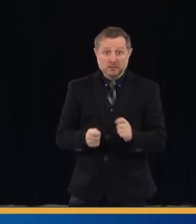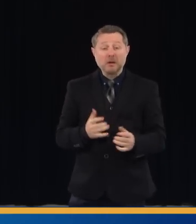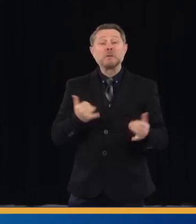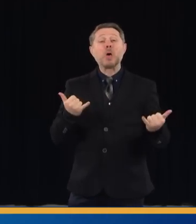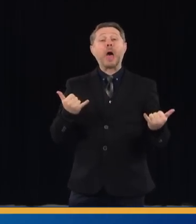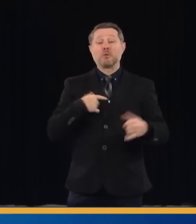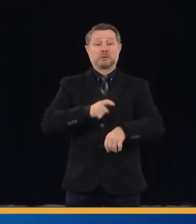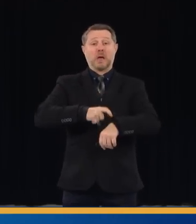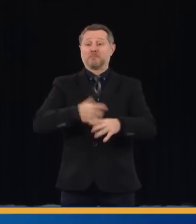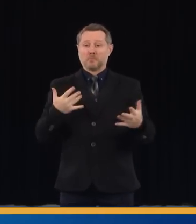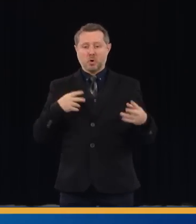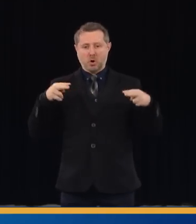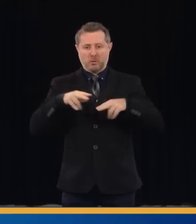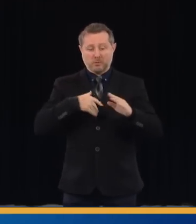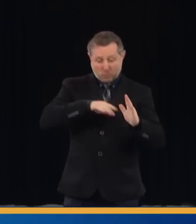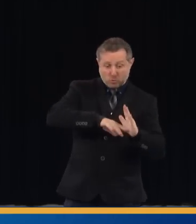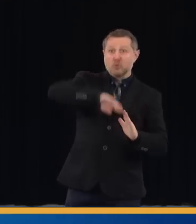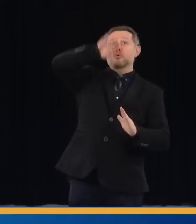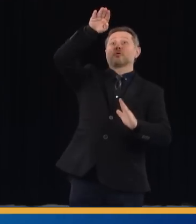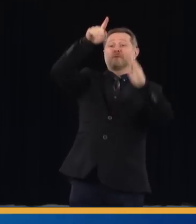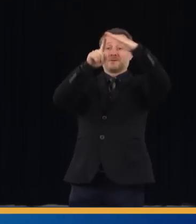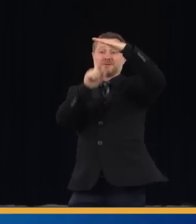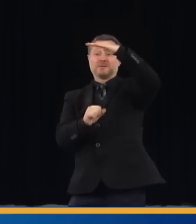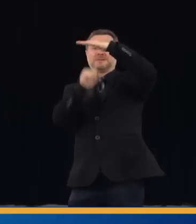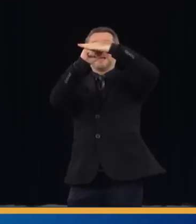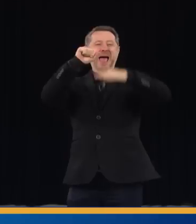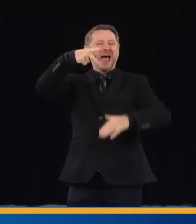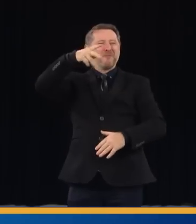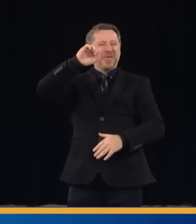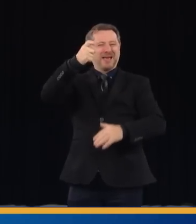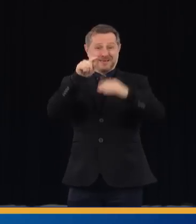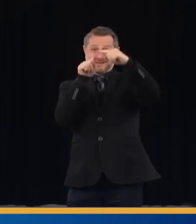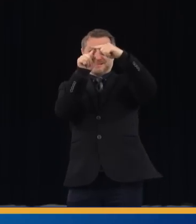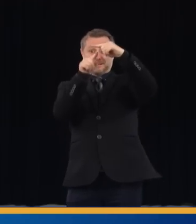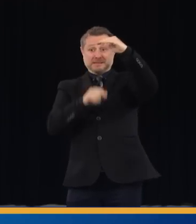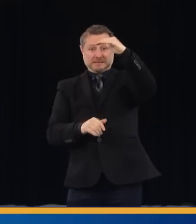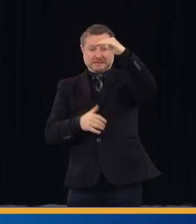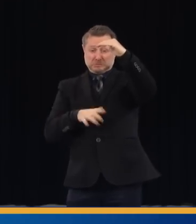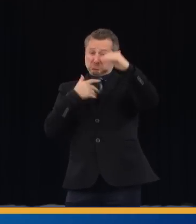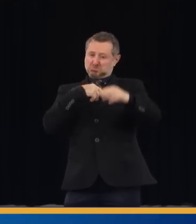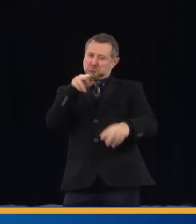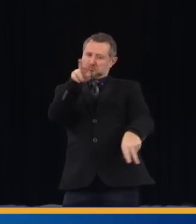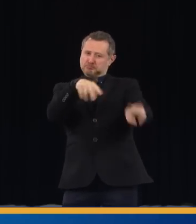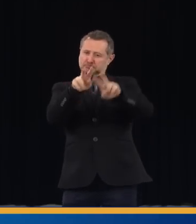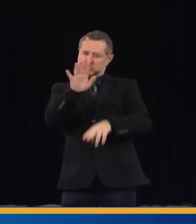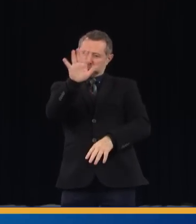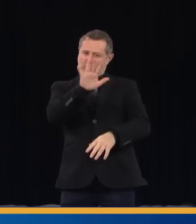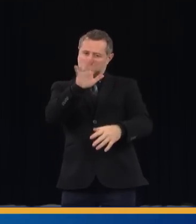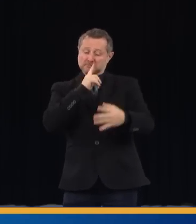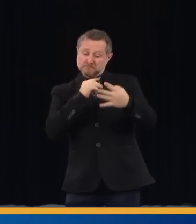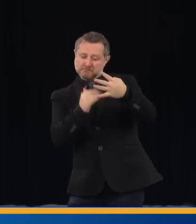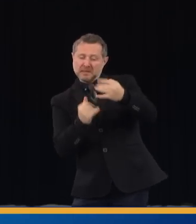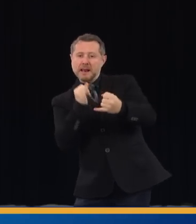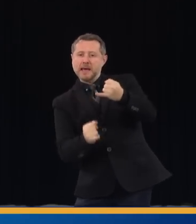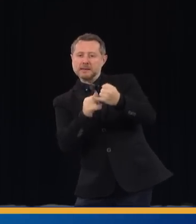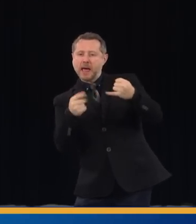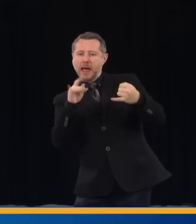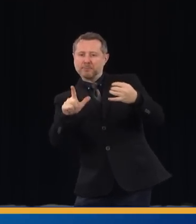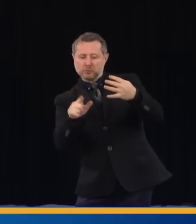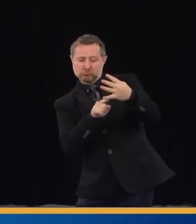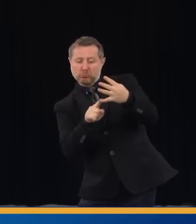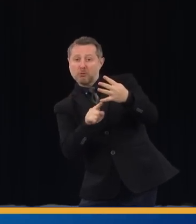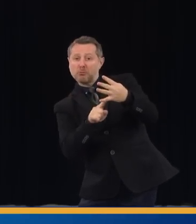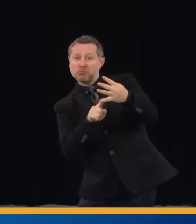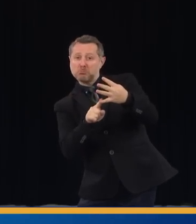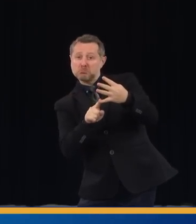the curve, roughly at the end of April, which means another month